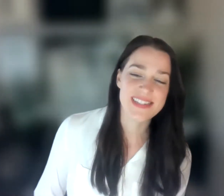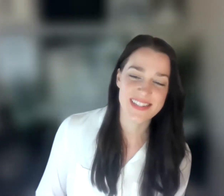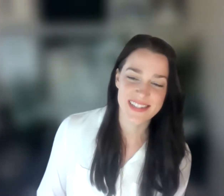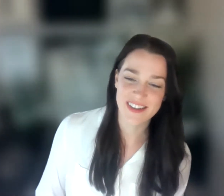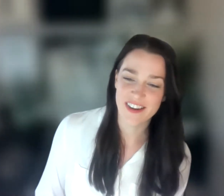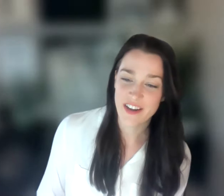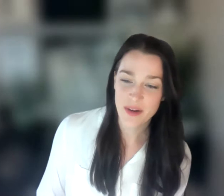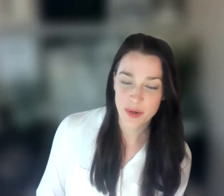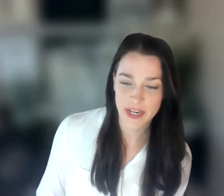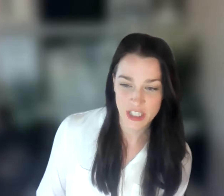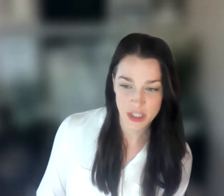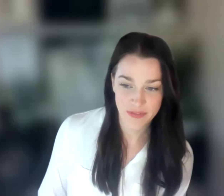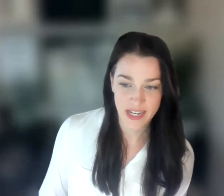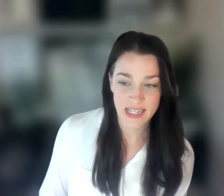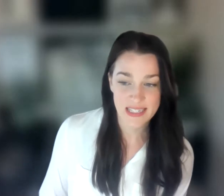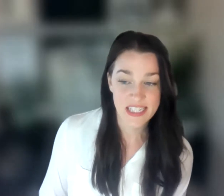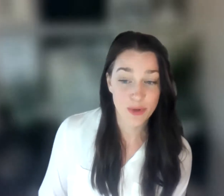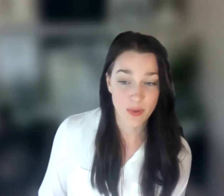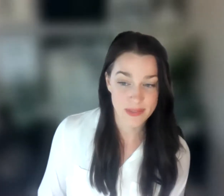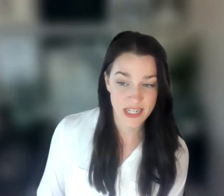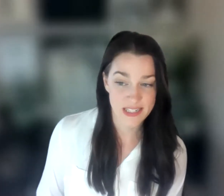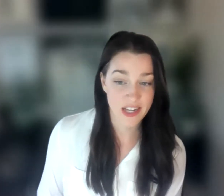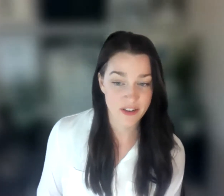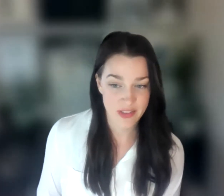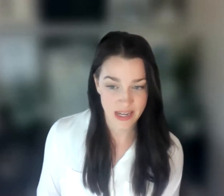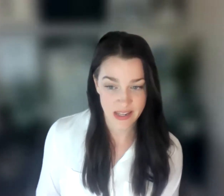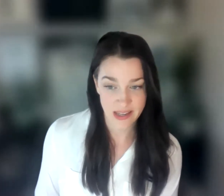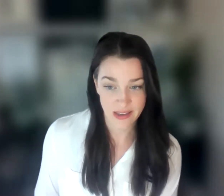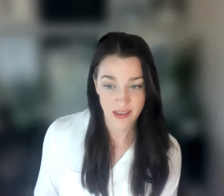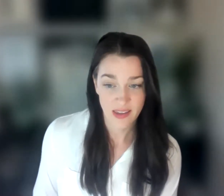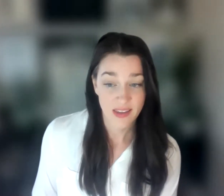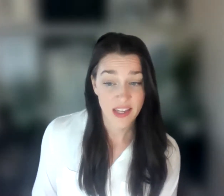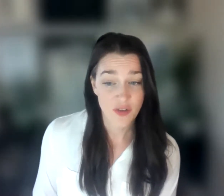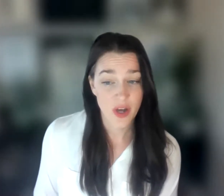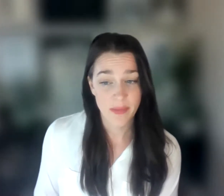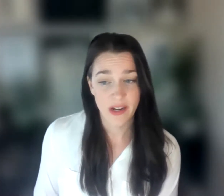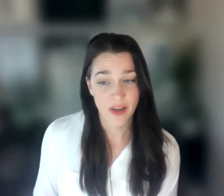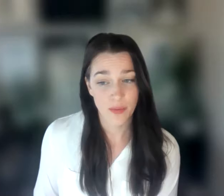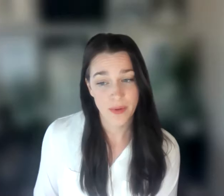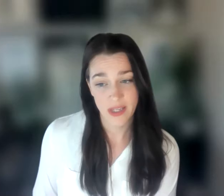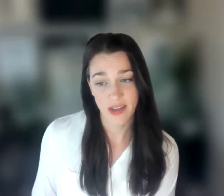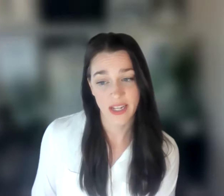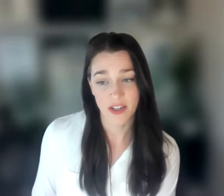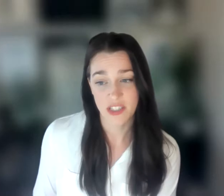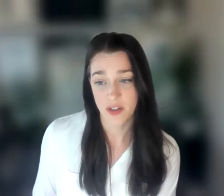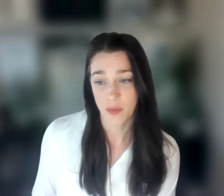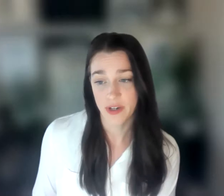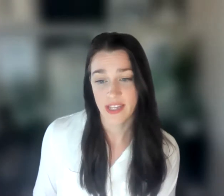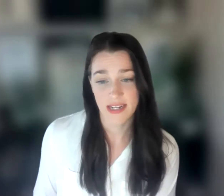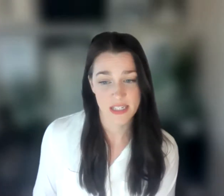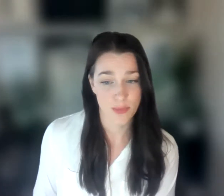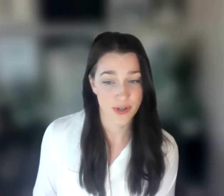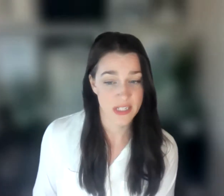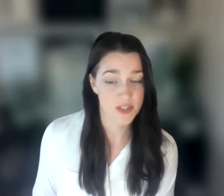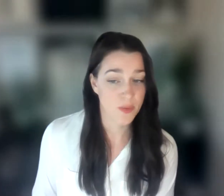that businesses are not required to provide accessible websites under the ADA. Can you comment on that ruling and the work